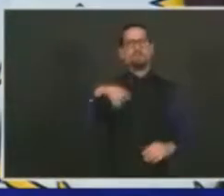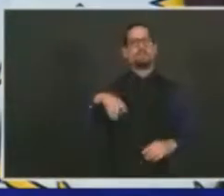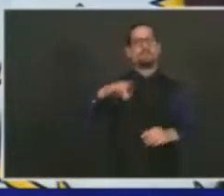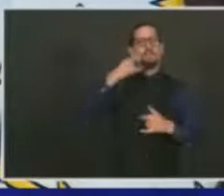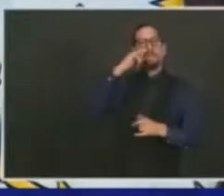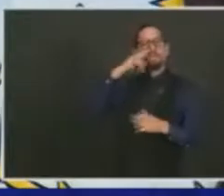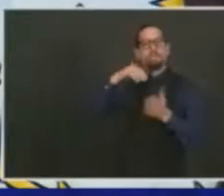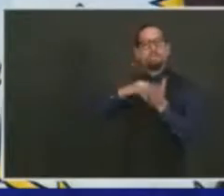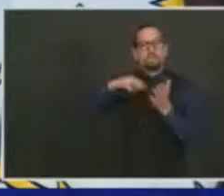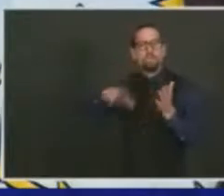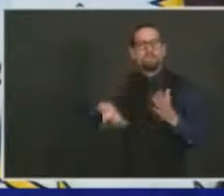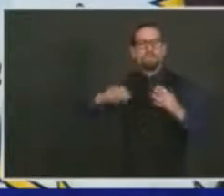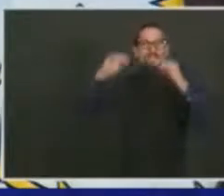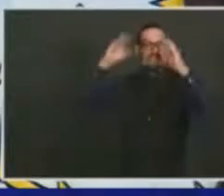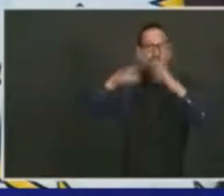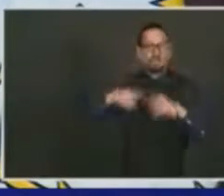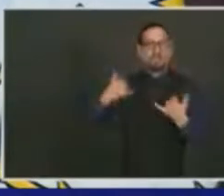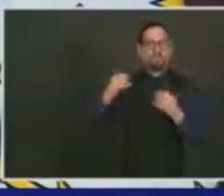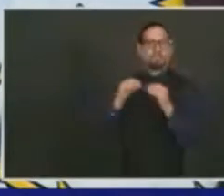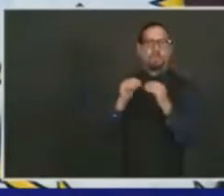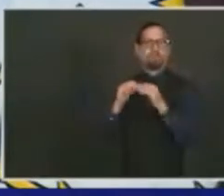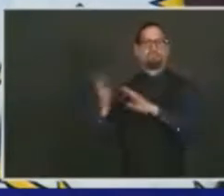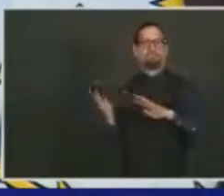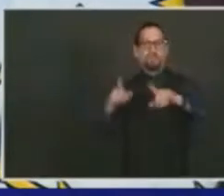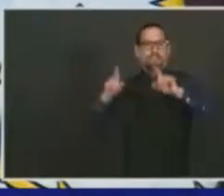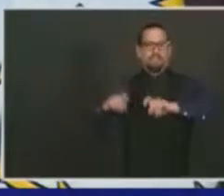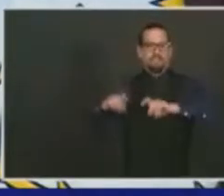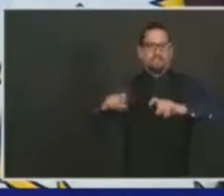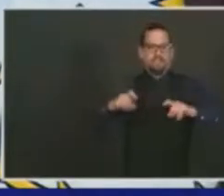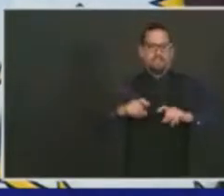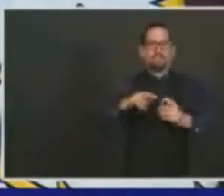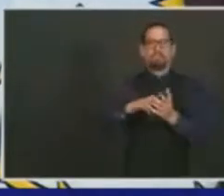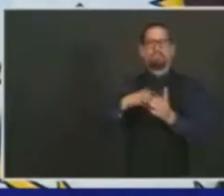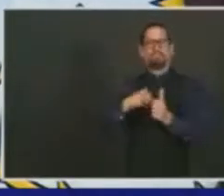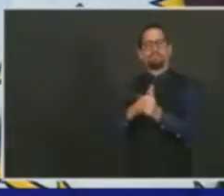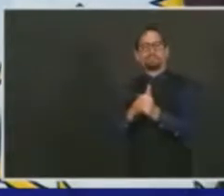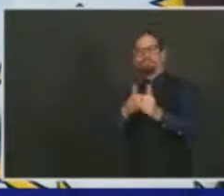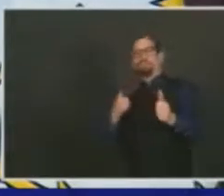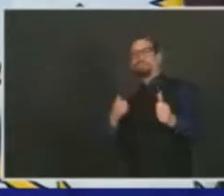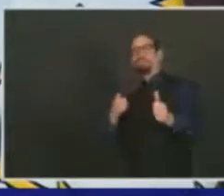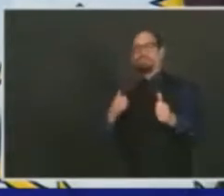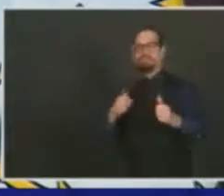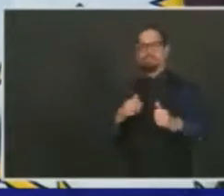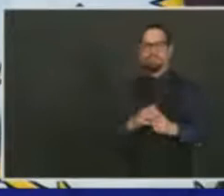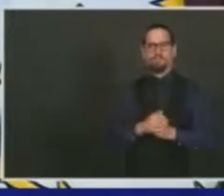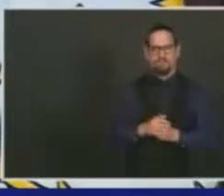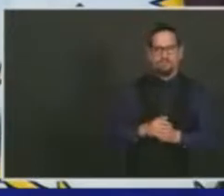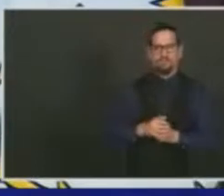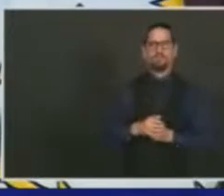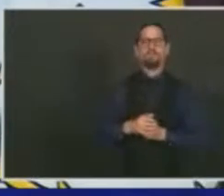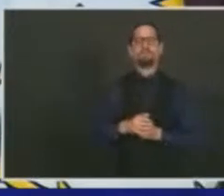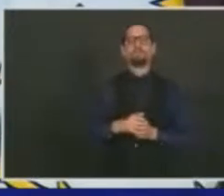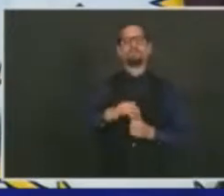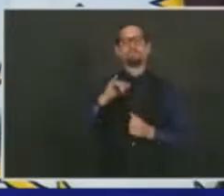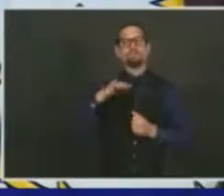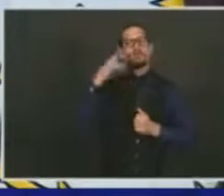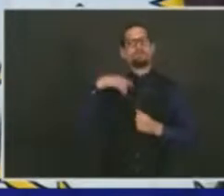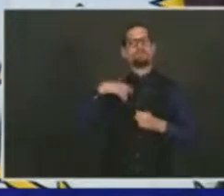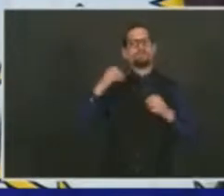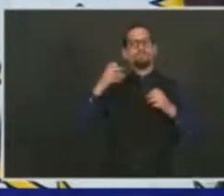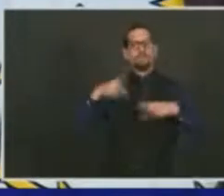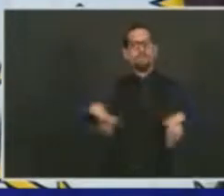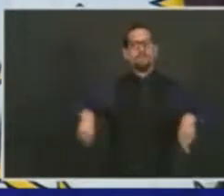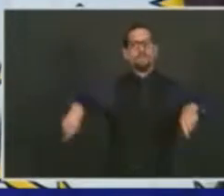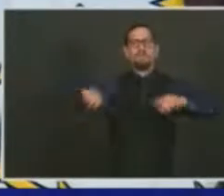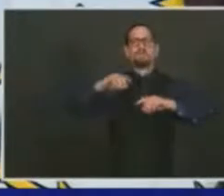contact tracing. But that's actually not the real reason. The real reason is because people have